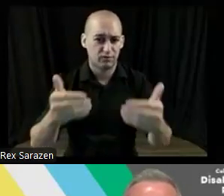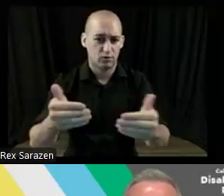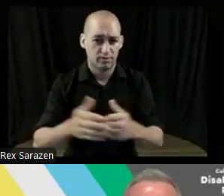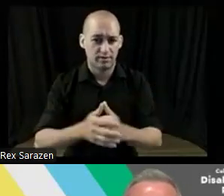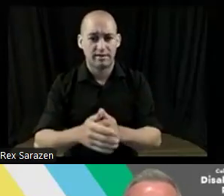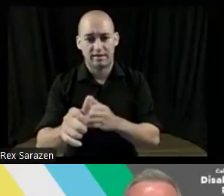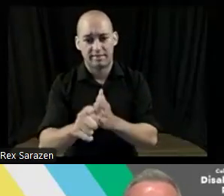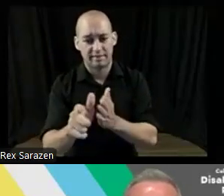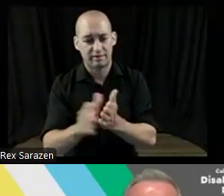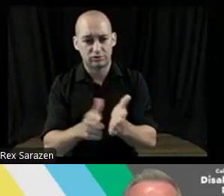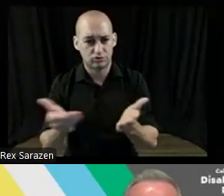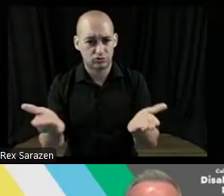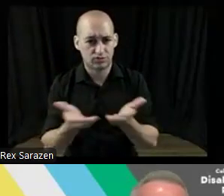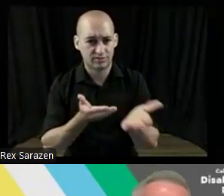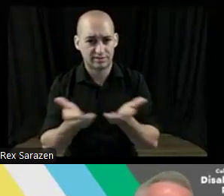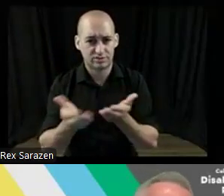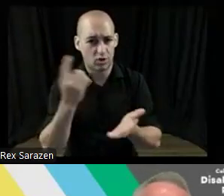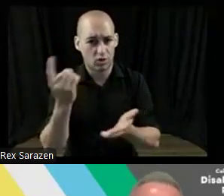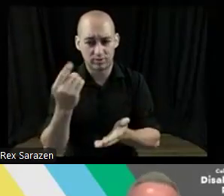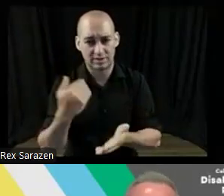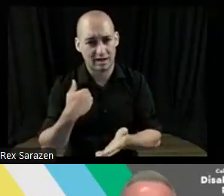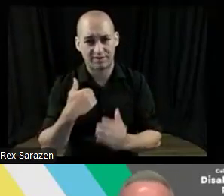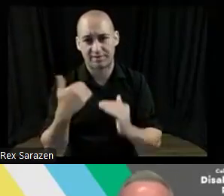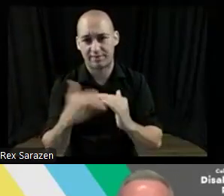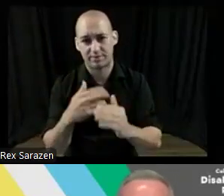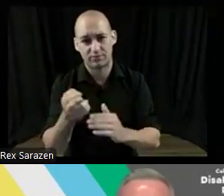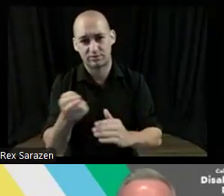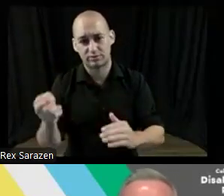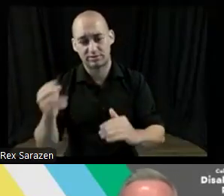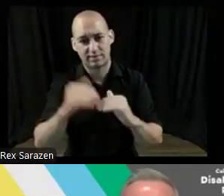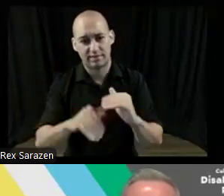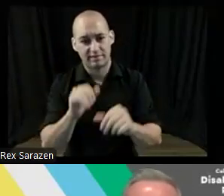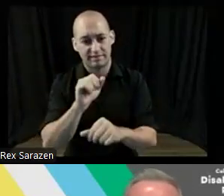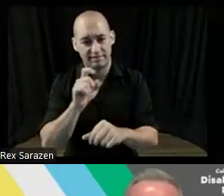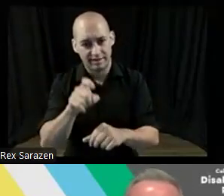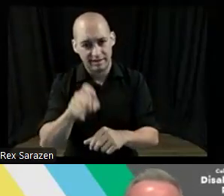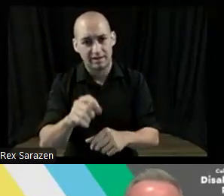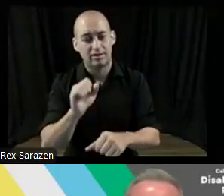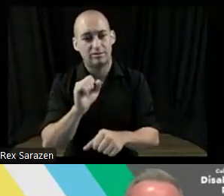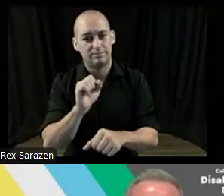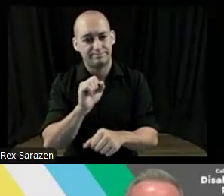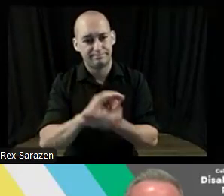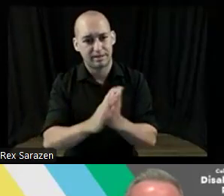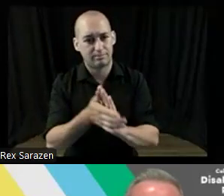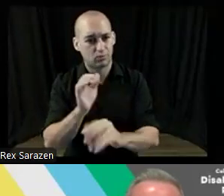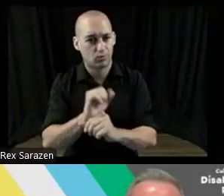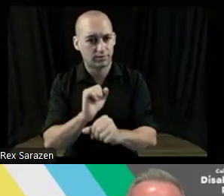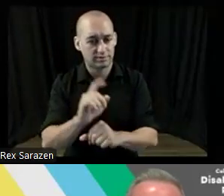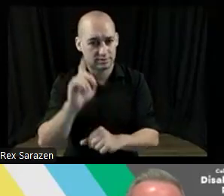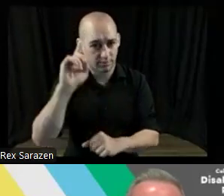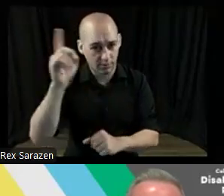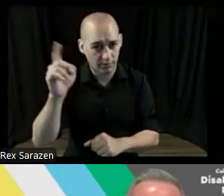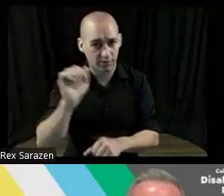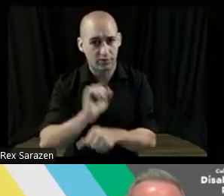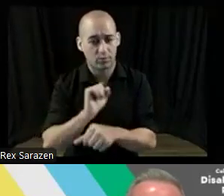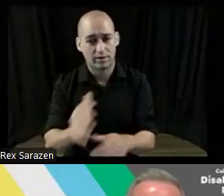limited resources than the need. So it becomes about working smartly. It becomes about working